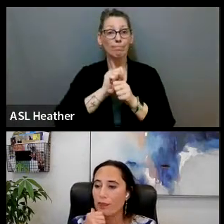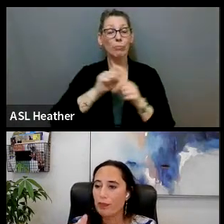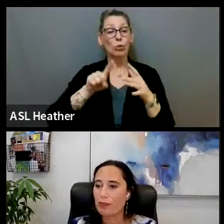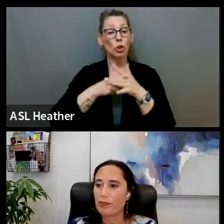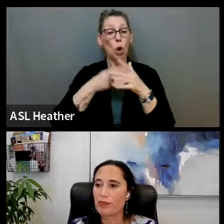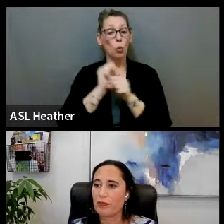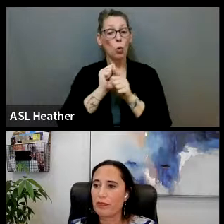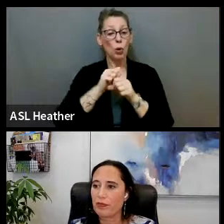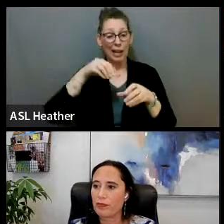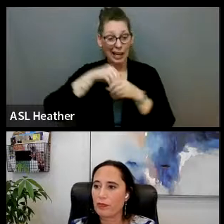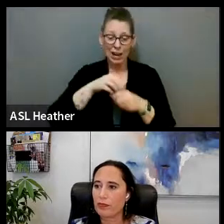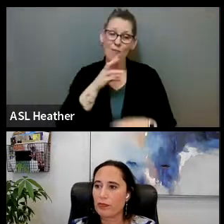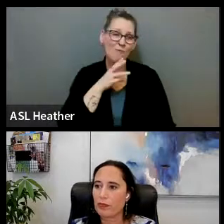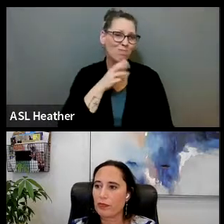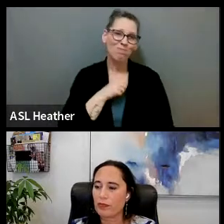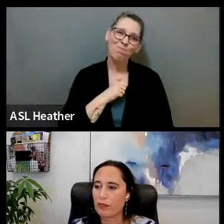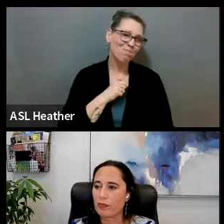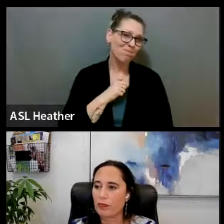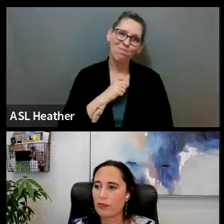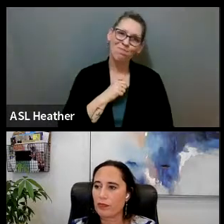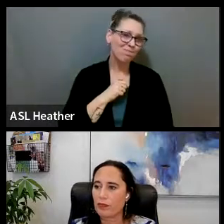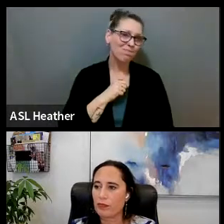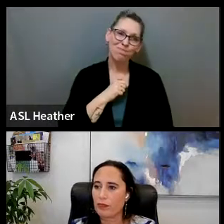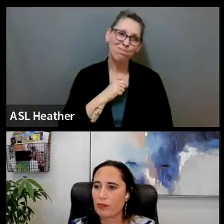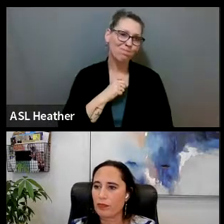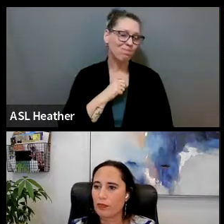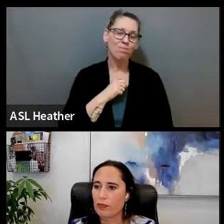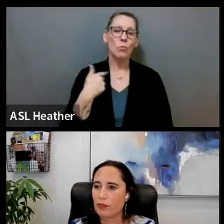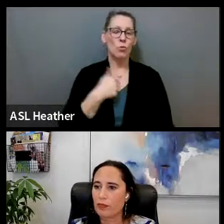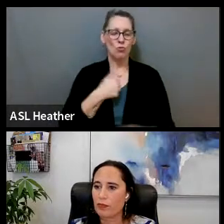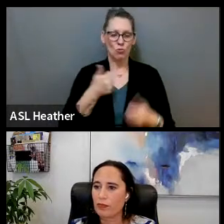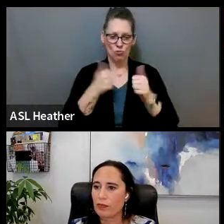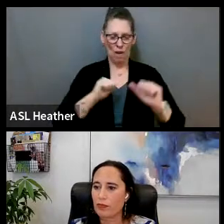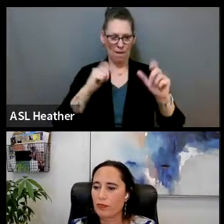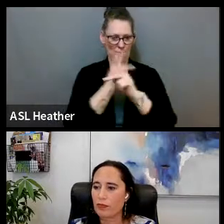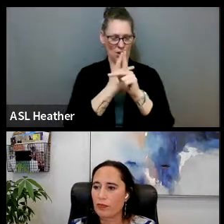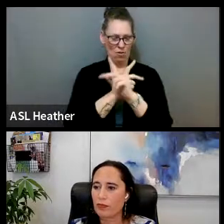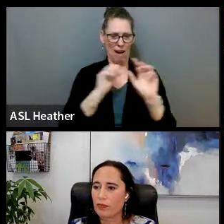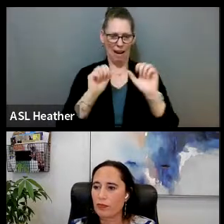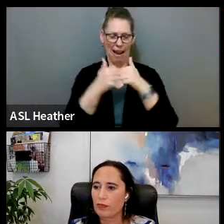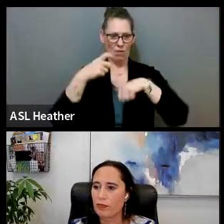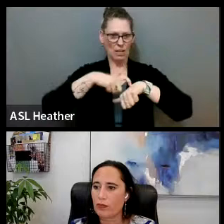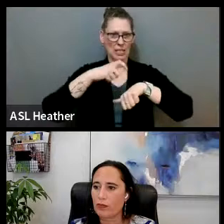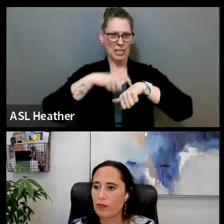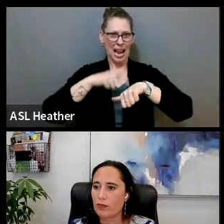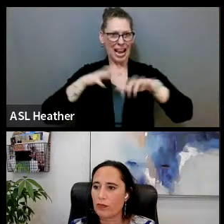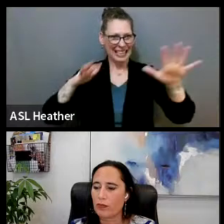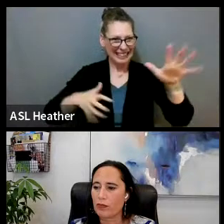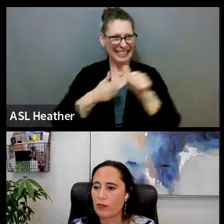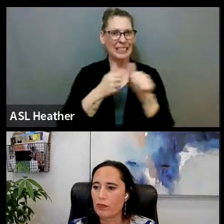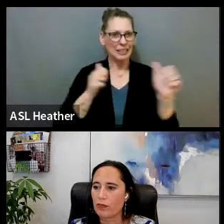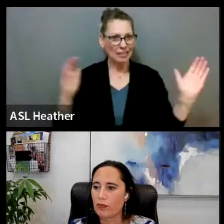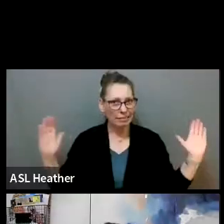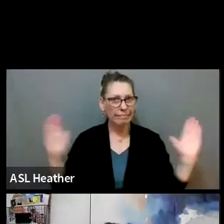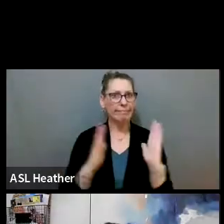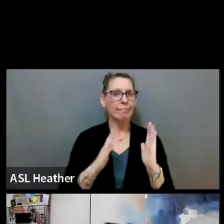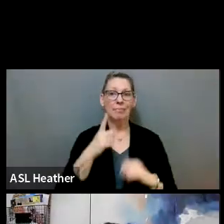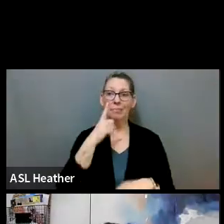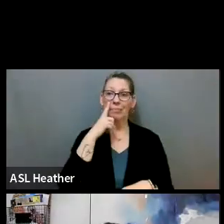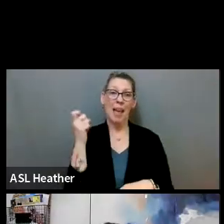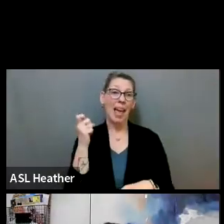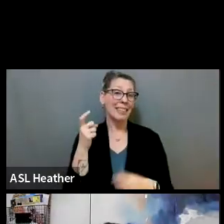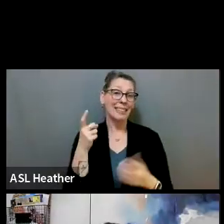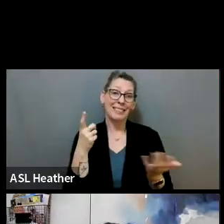point. So we're looking on how we can make up time in that schedule because the old equation is